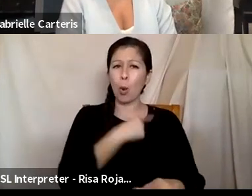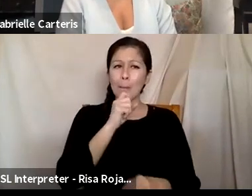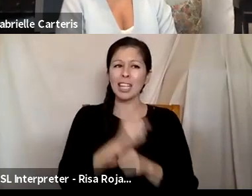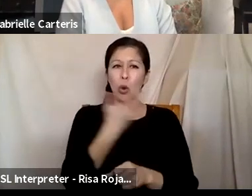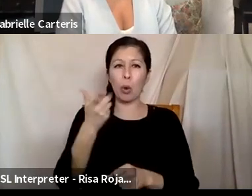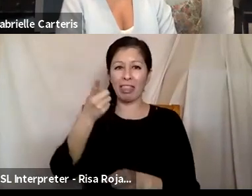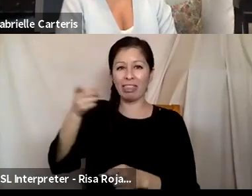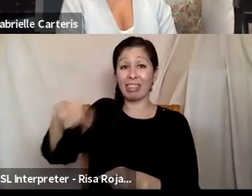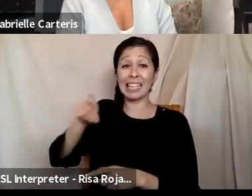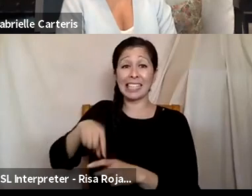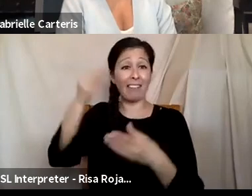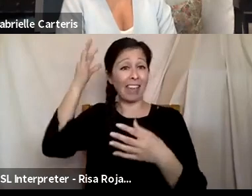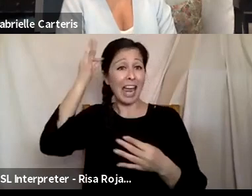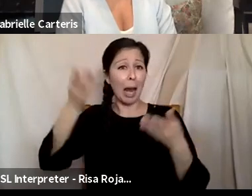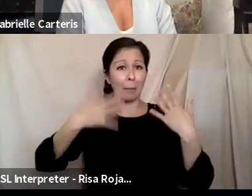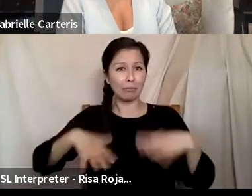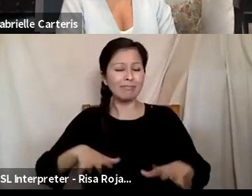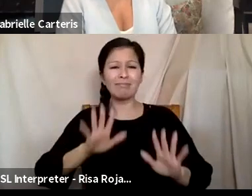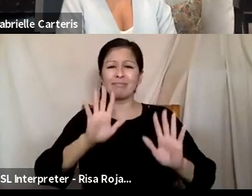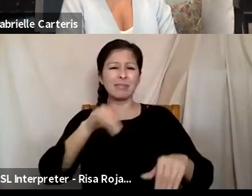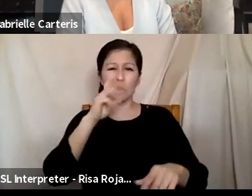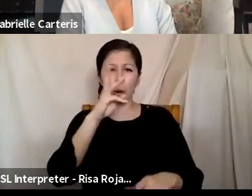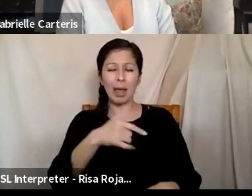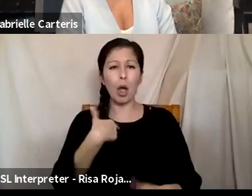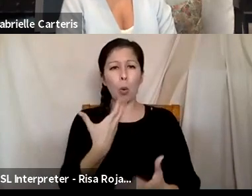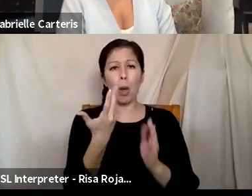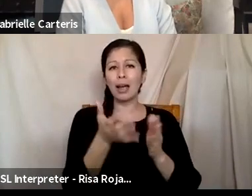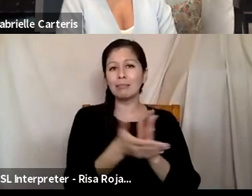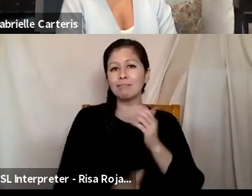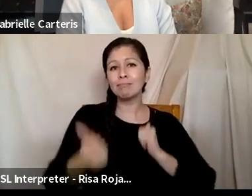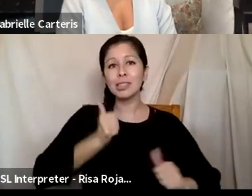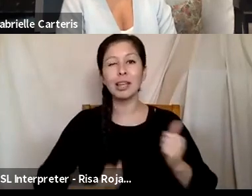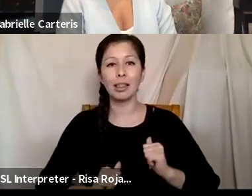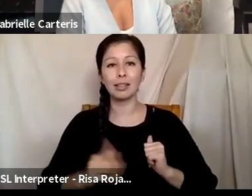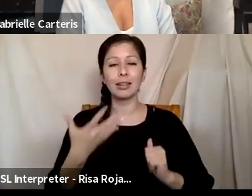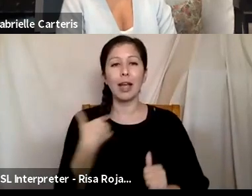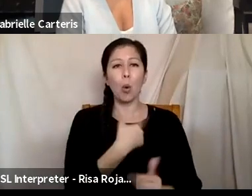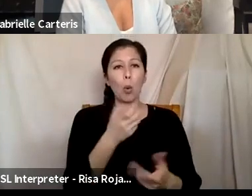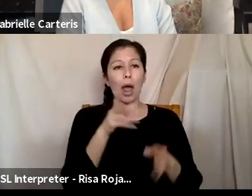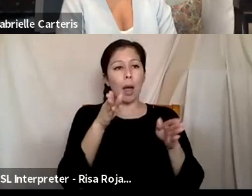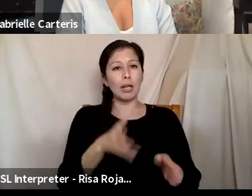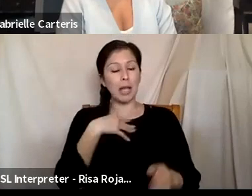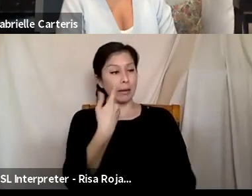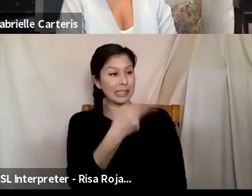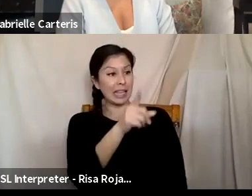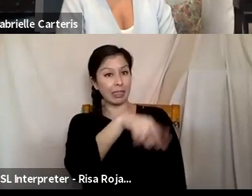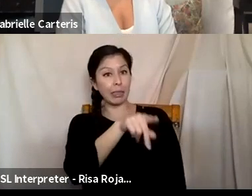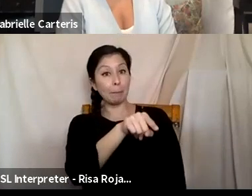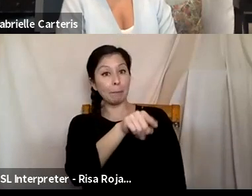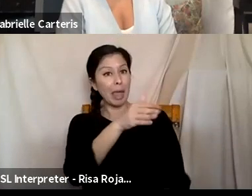they need. We just want the talent, and I want to know that the person that I'm looking at